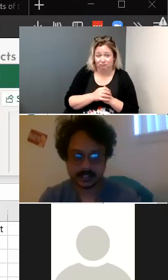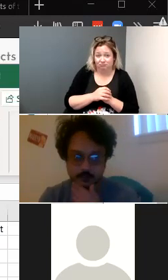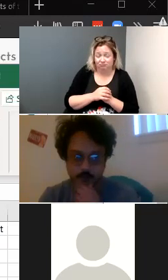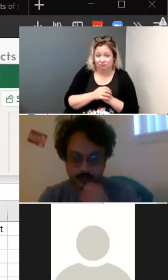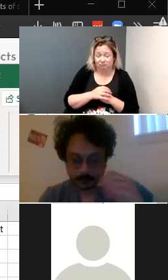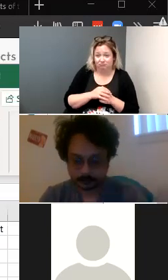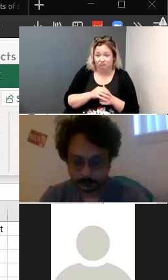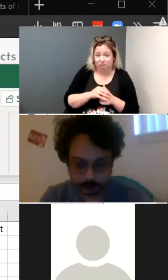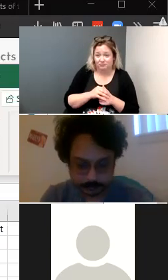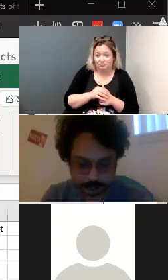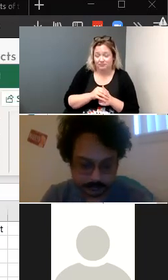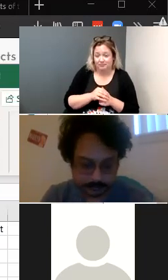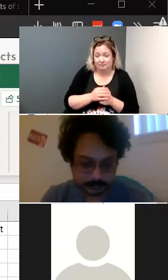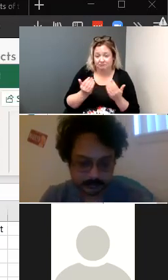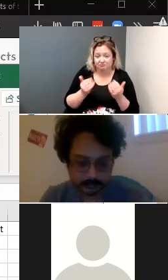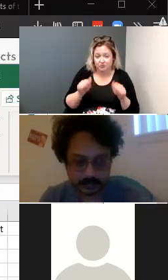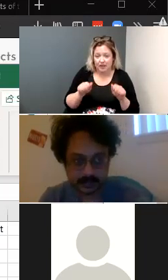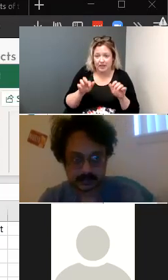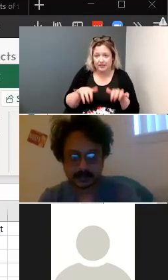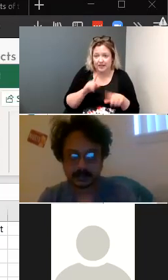You can answer if you want.